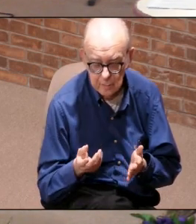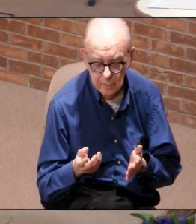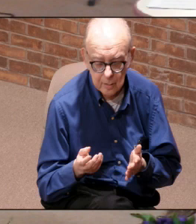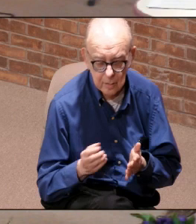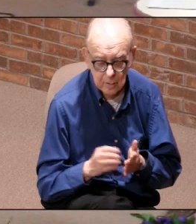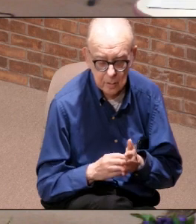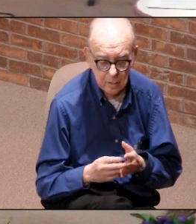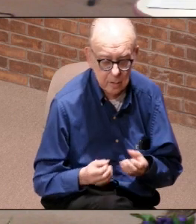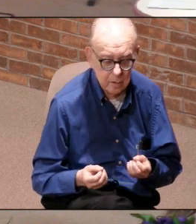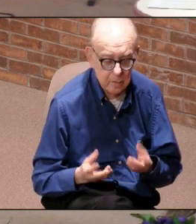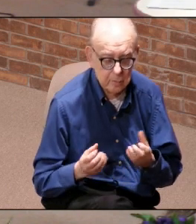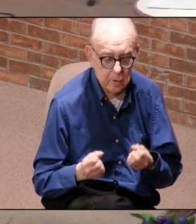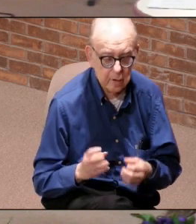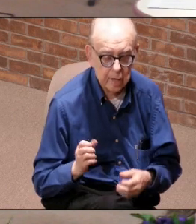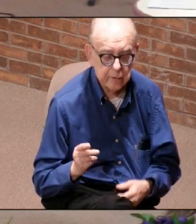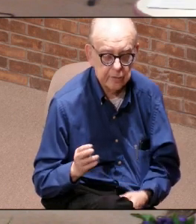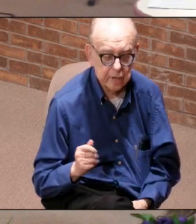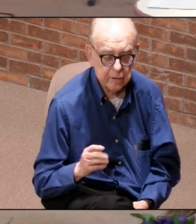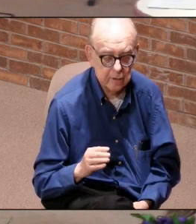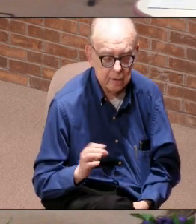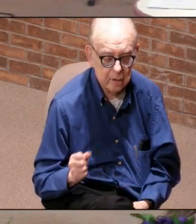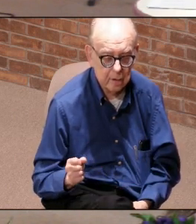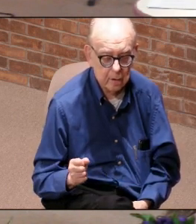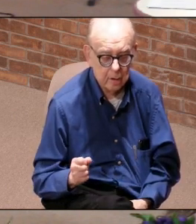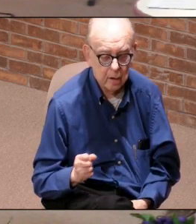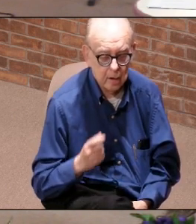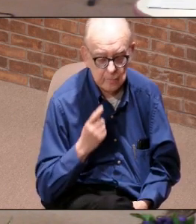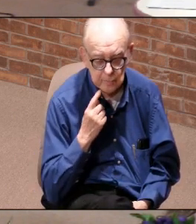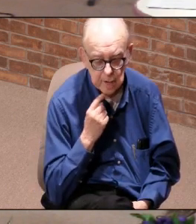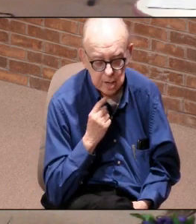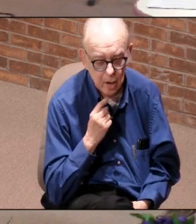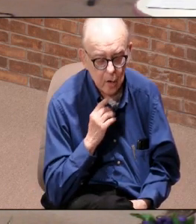it's multiple shades of red all blended in together.